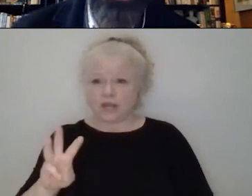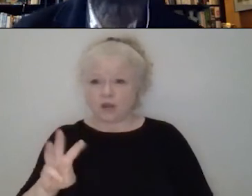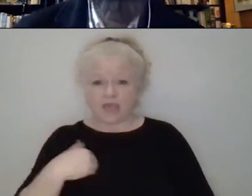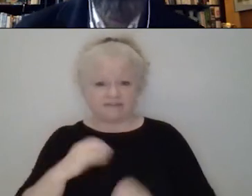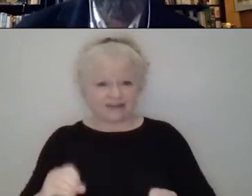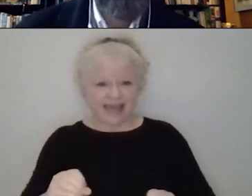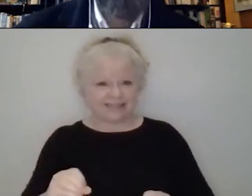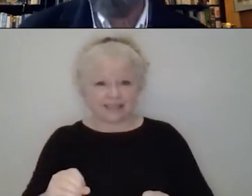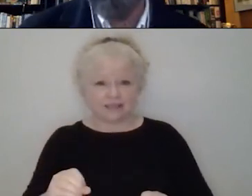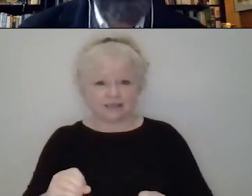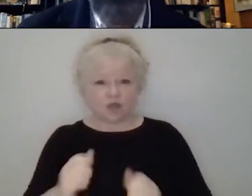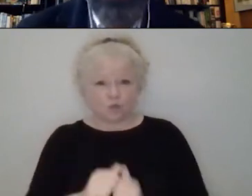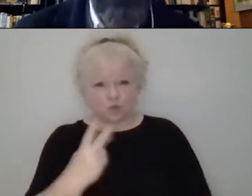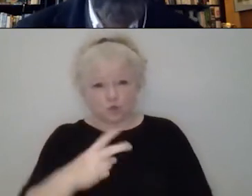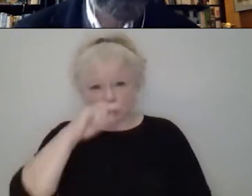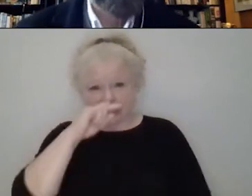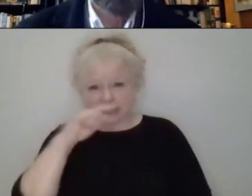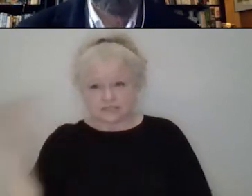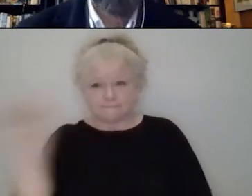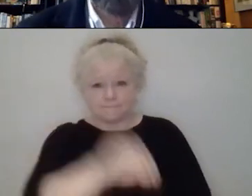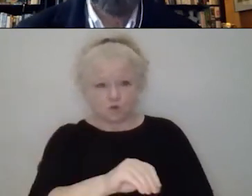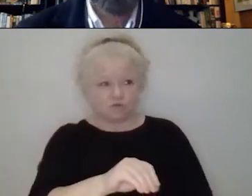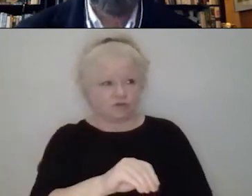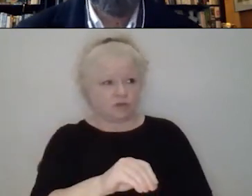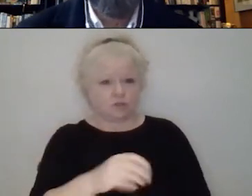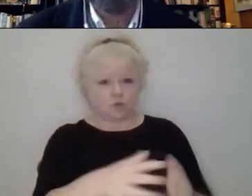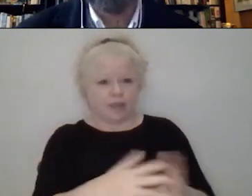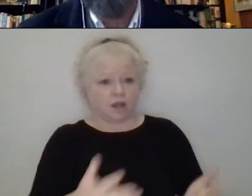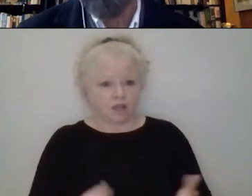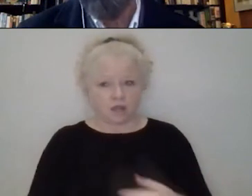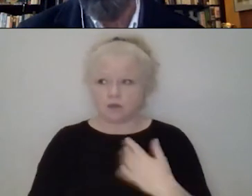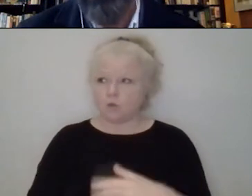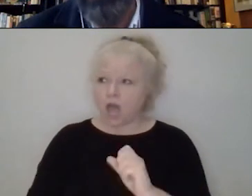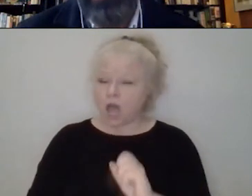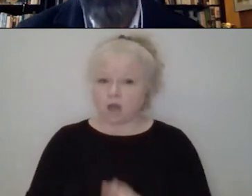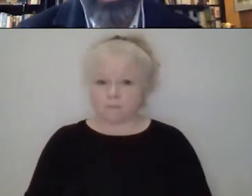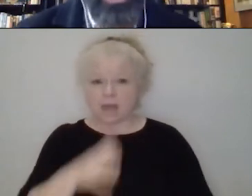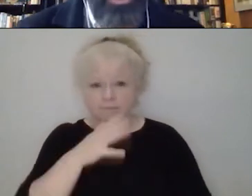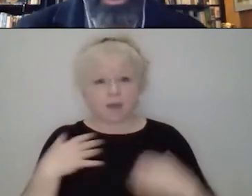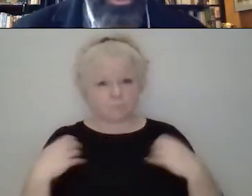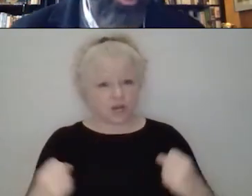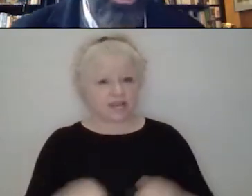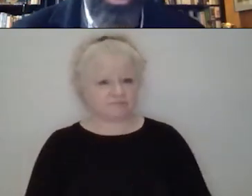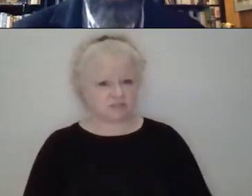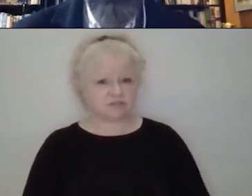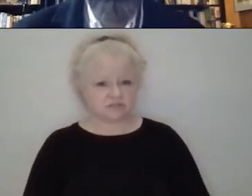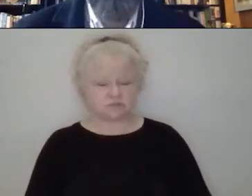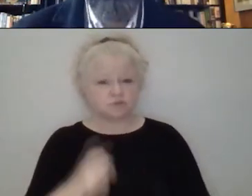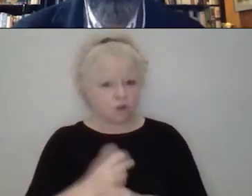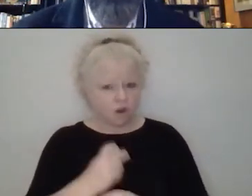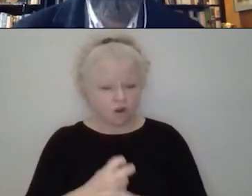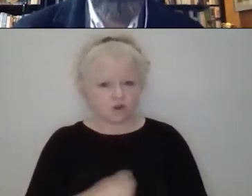kids. Wow. And go into a new place. And, you know, that's incredible that she really had to, you know, it was hard.